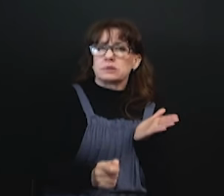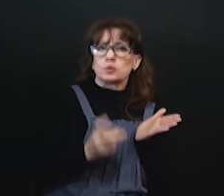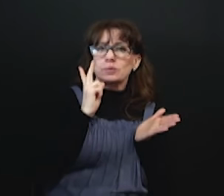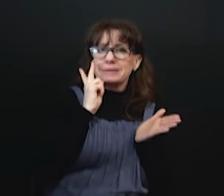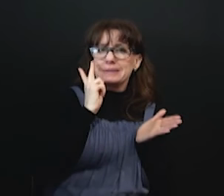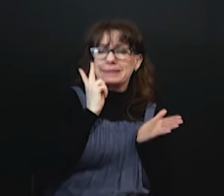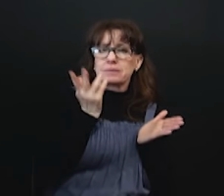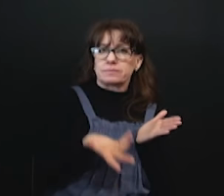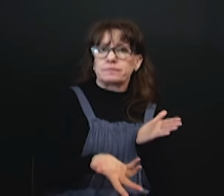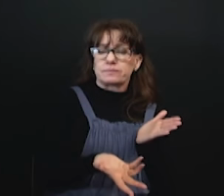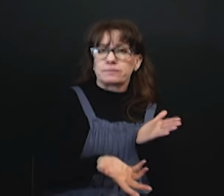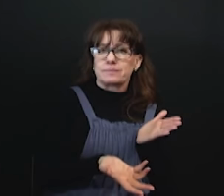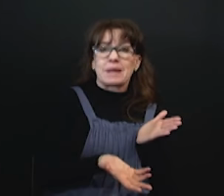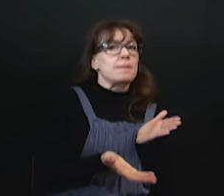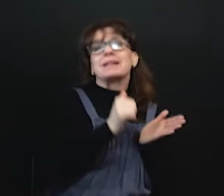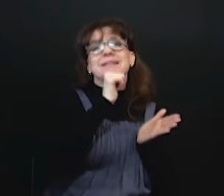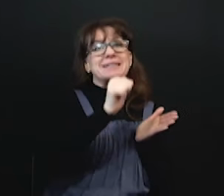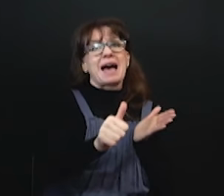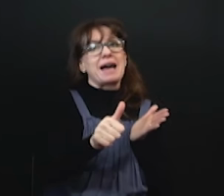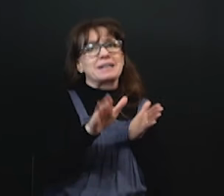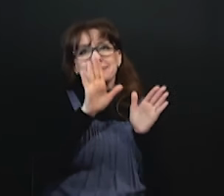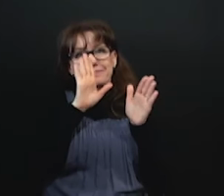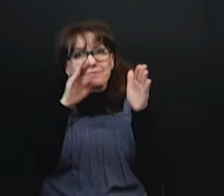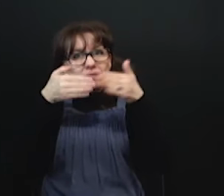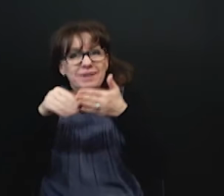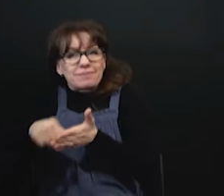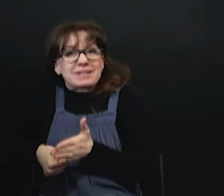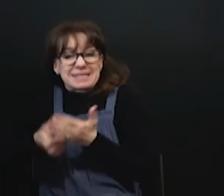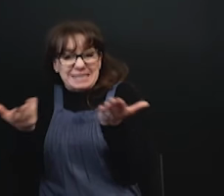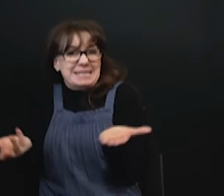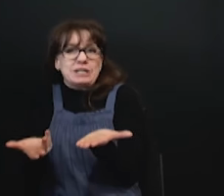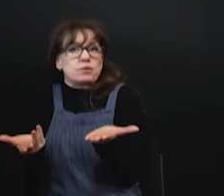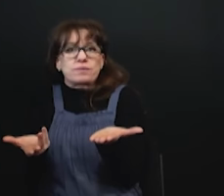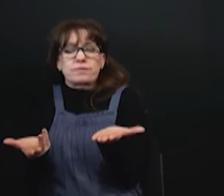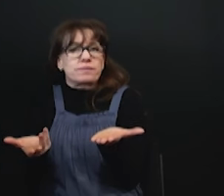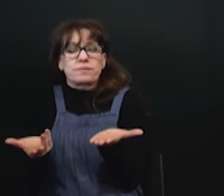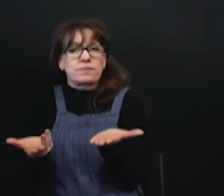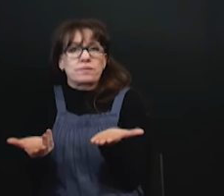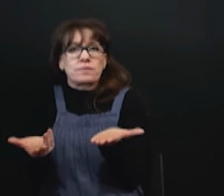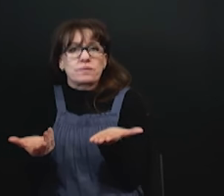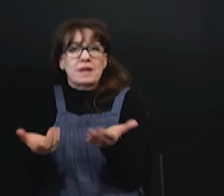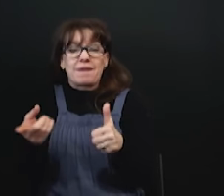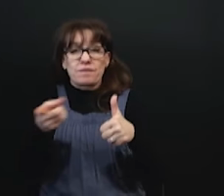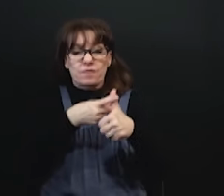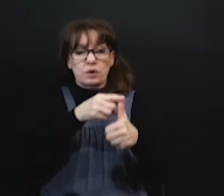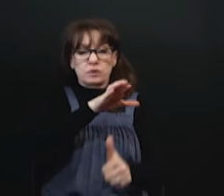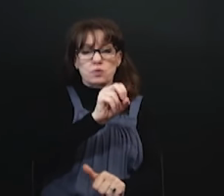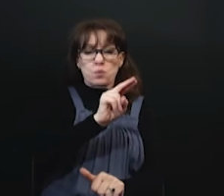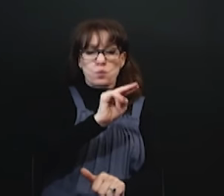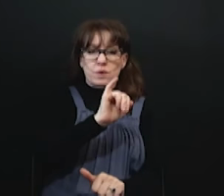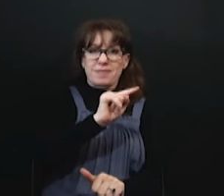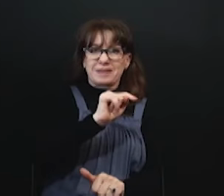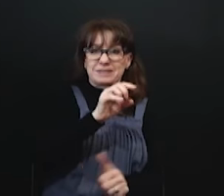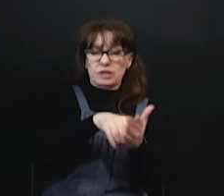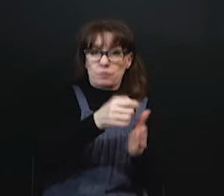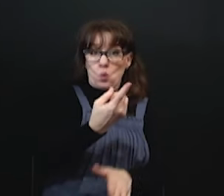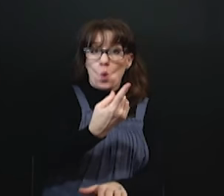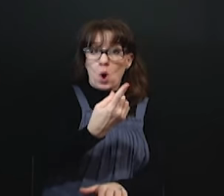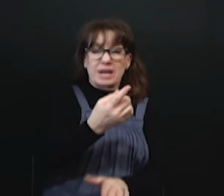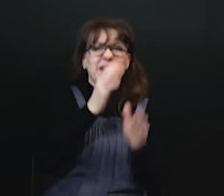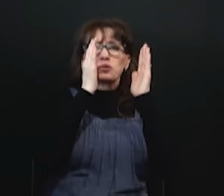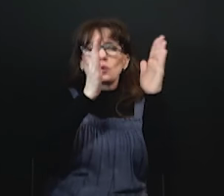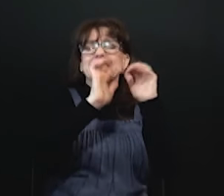But that's not so much his emphasis here. In 1 Corinthians chapter 1, Paul is not